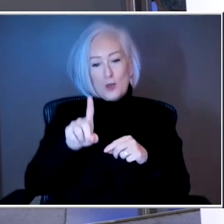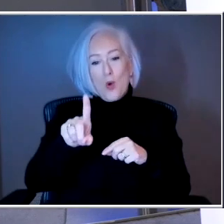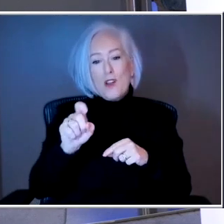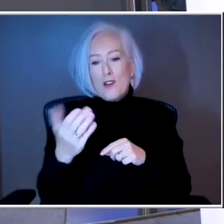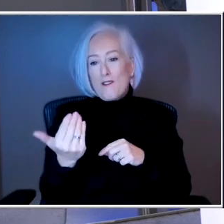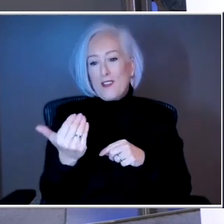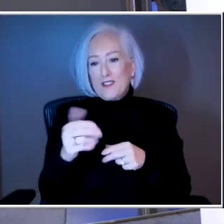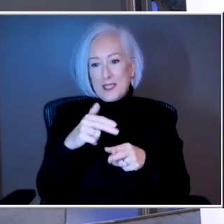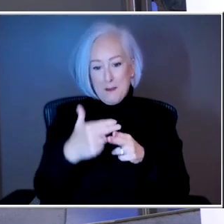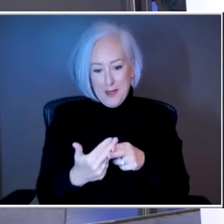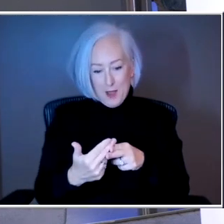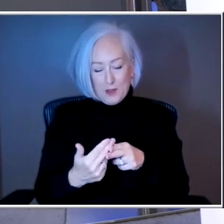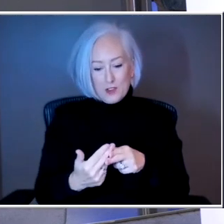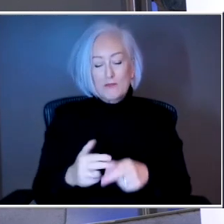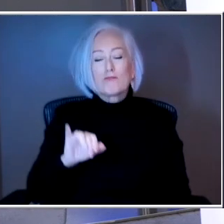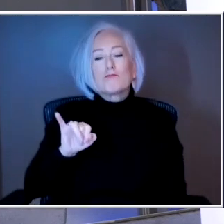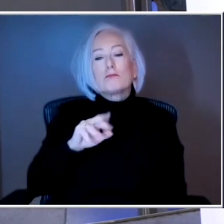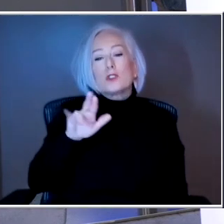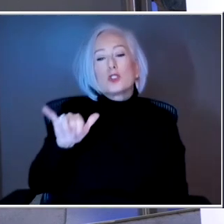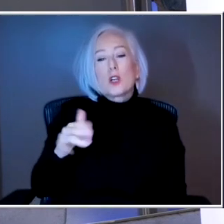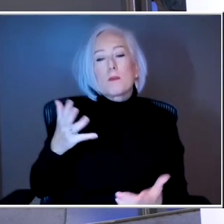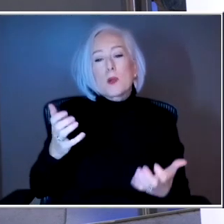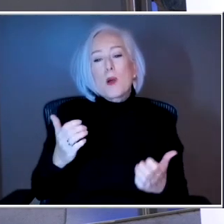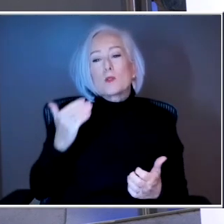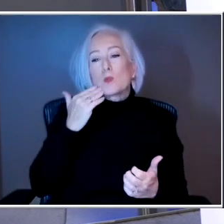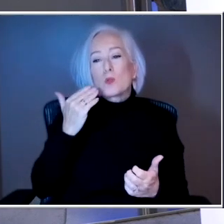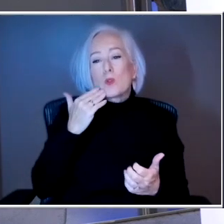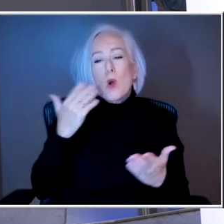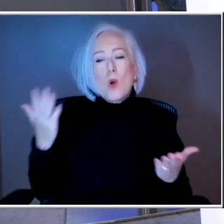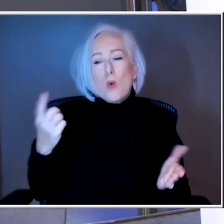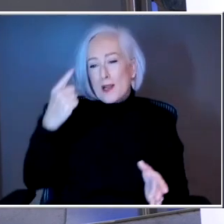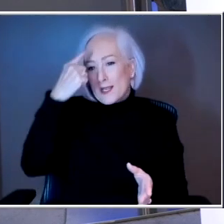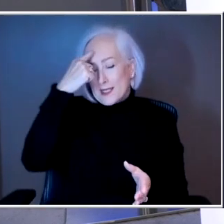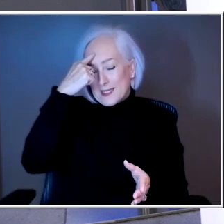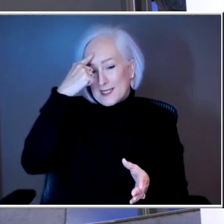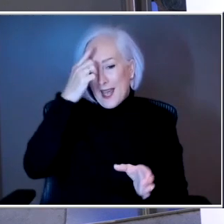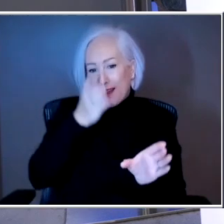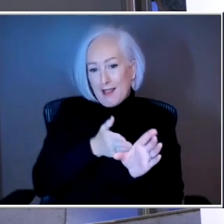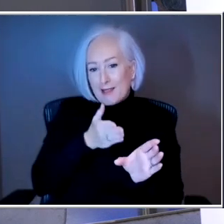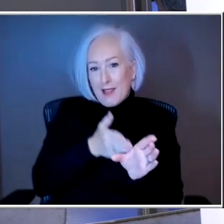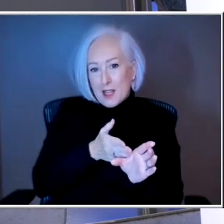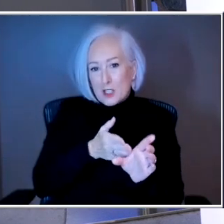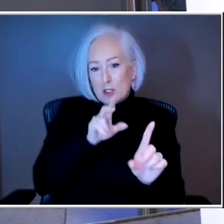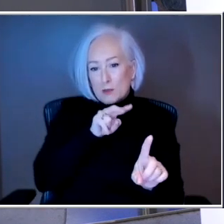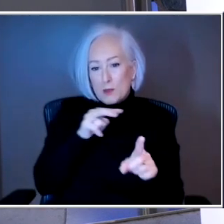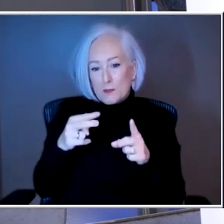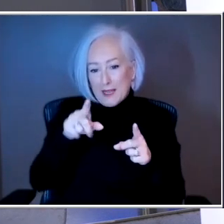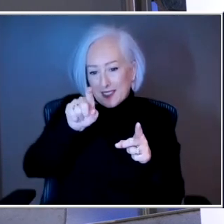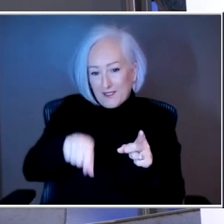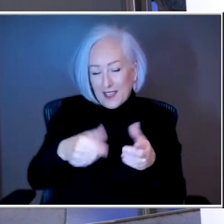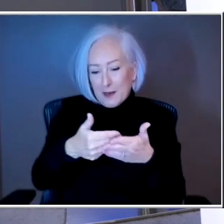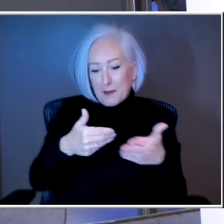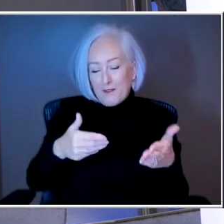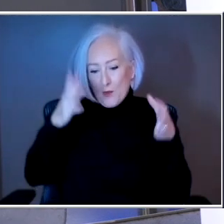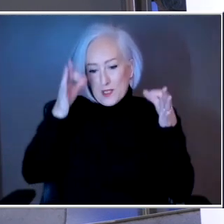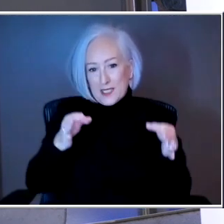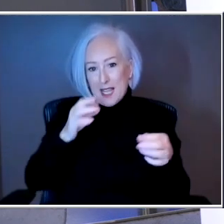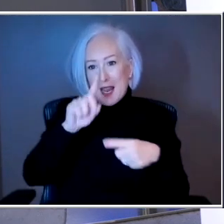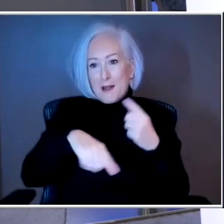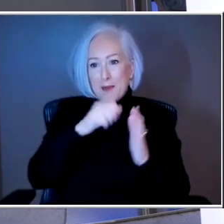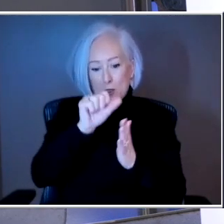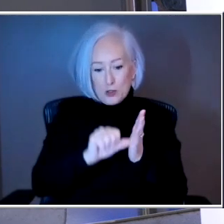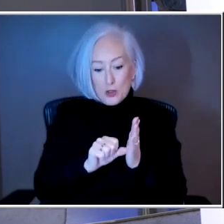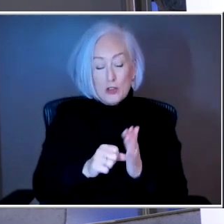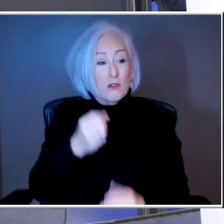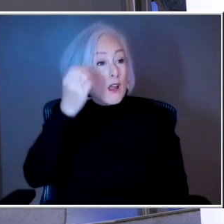psychological aspect leading into and deciding about the surgery? And just FYI, we're going to have an entire program on this